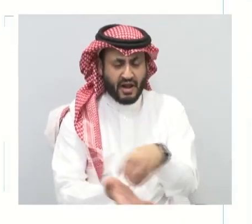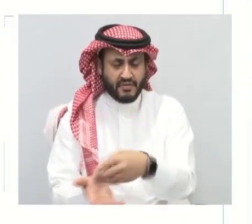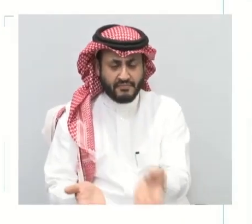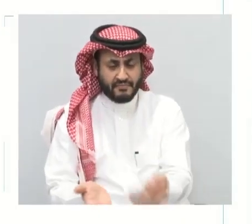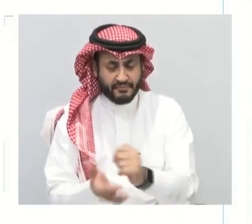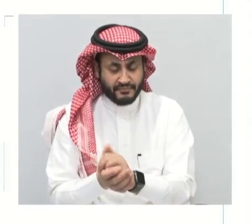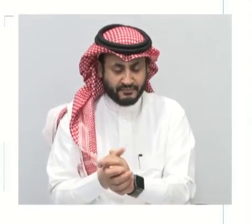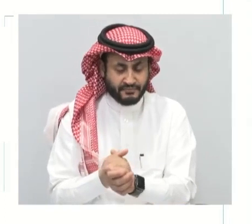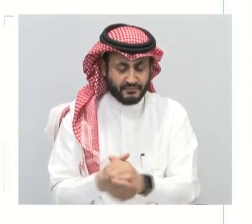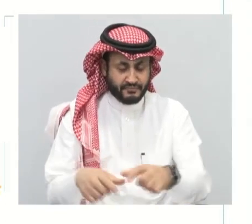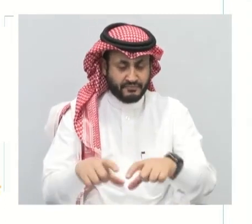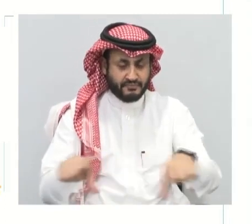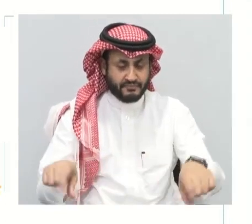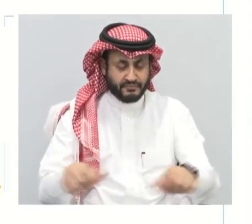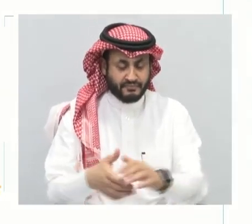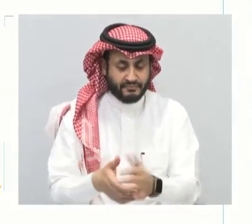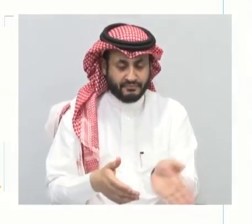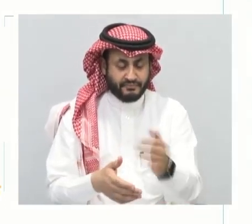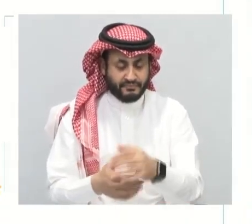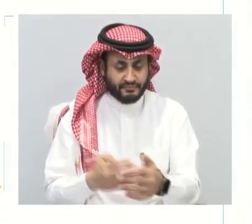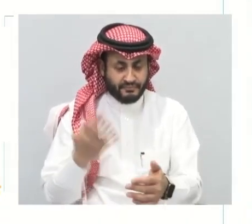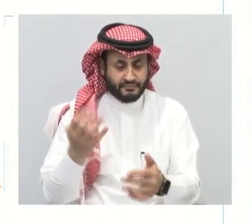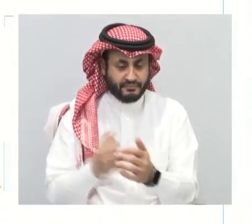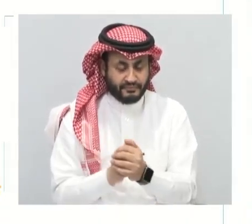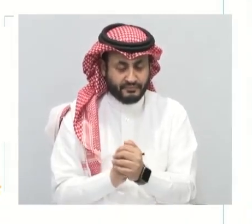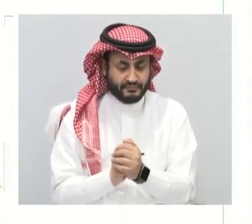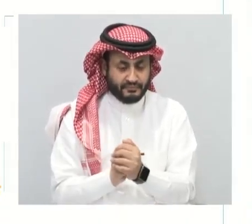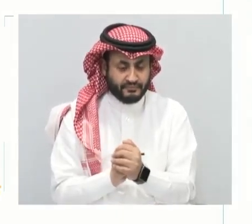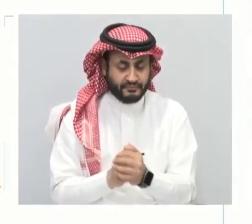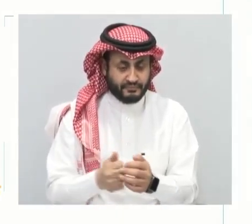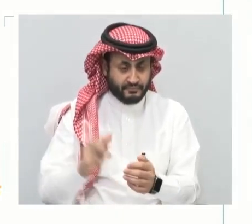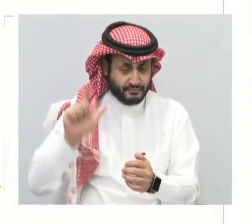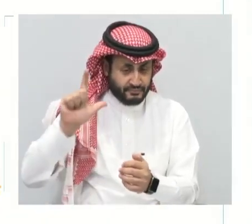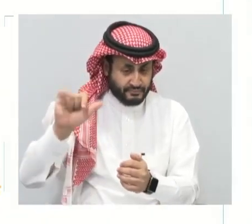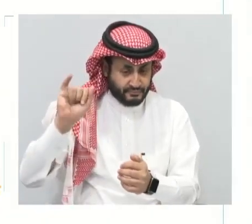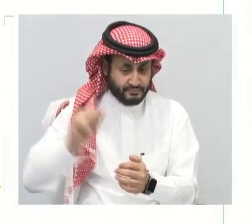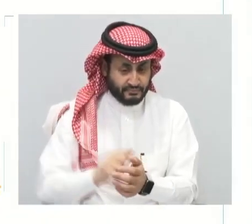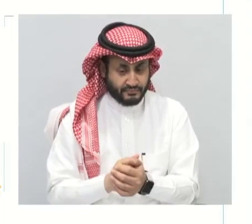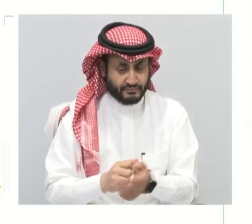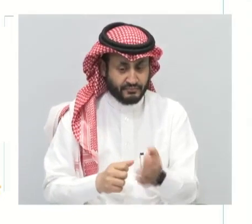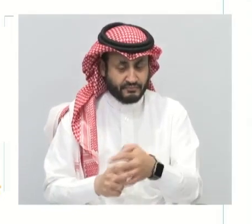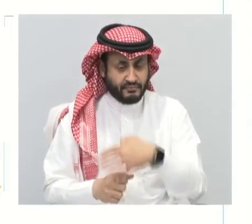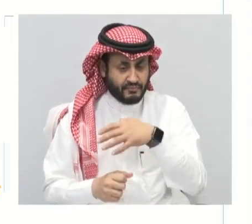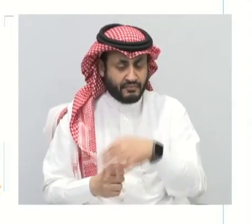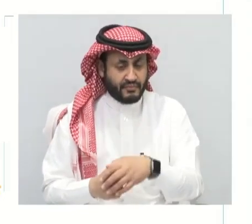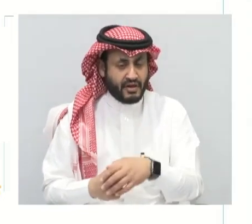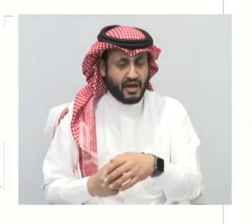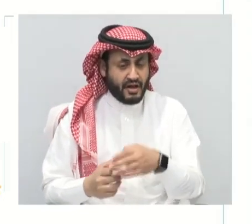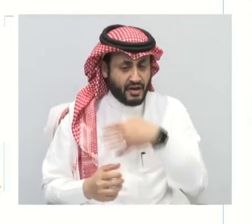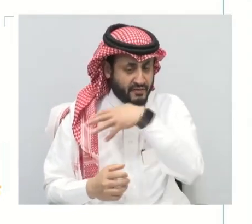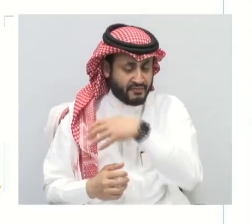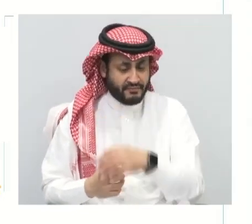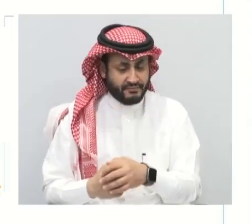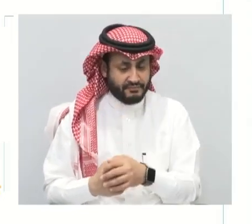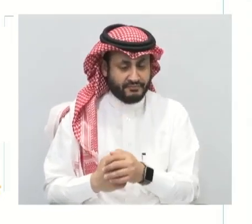her sister with her homework. Another conversation here between Ali and his father. And the father